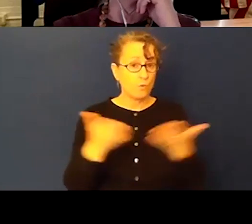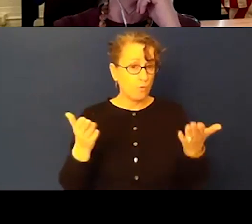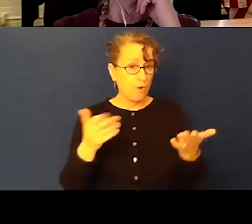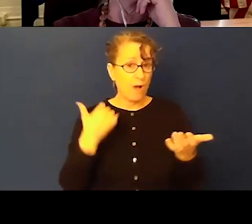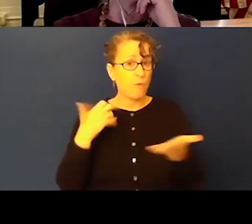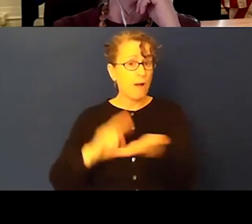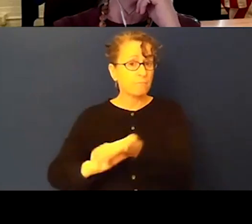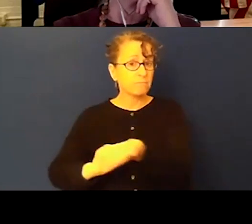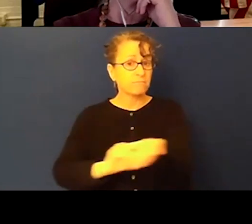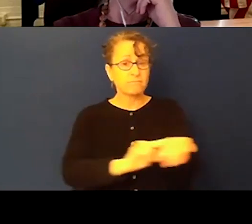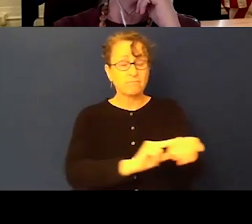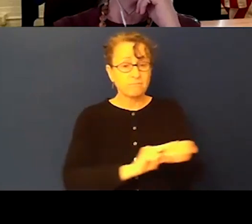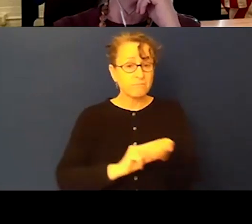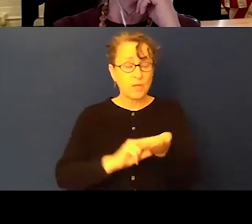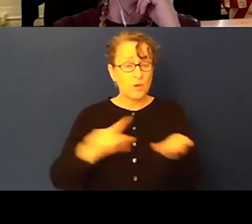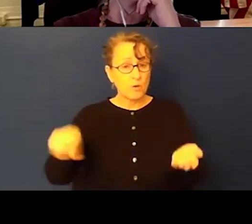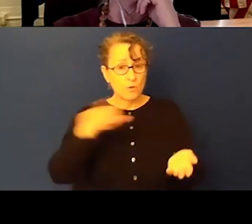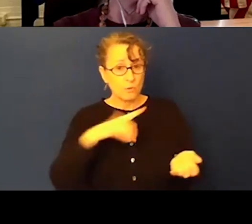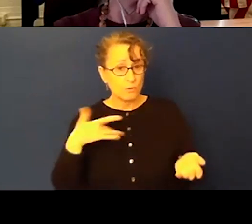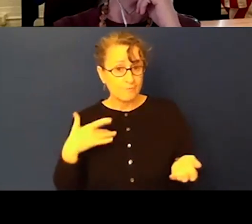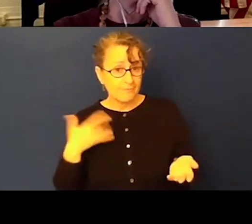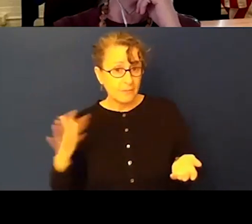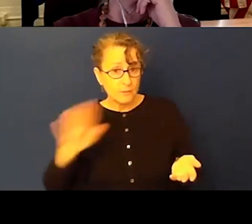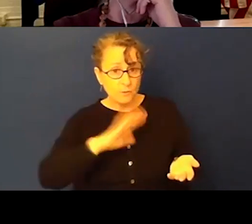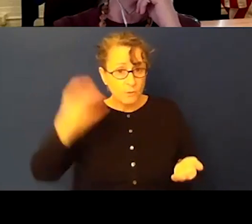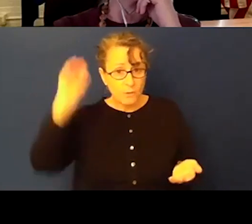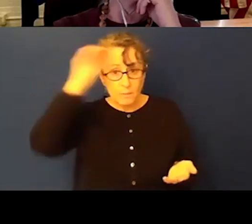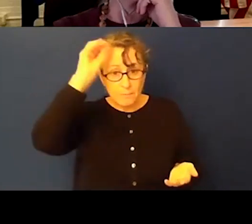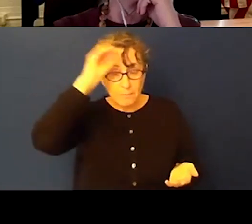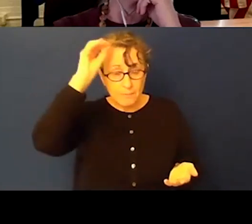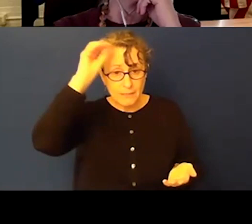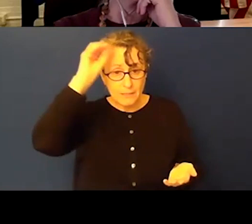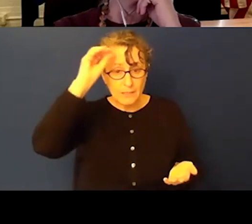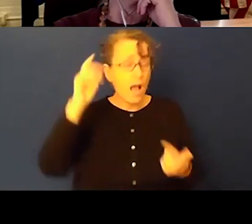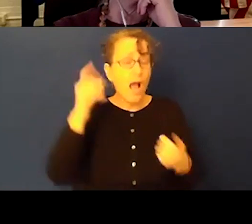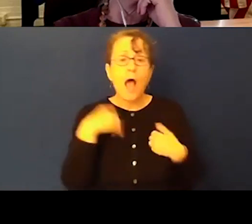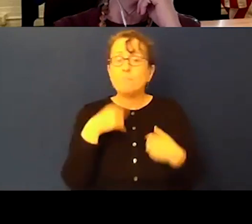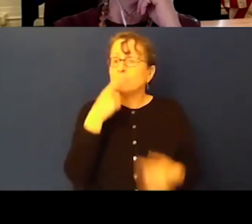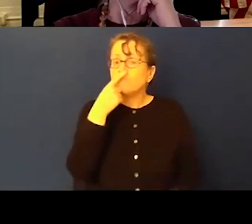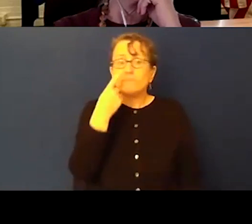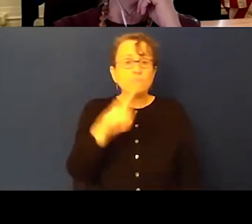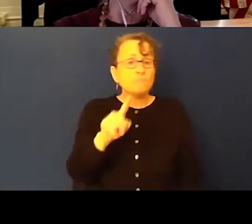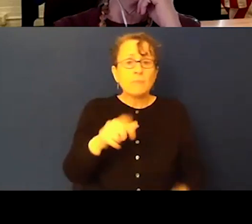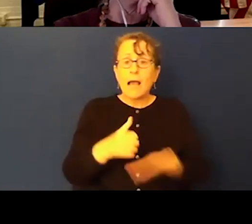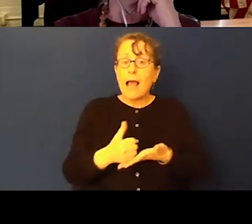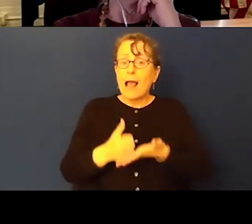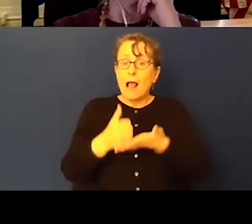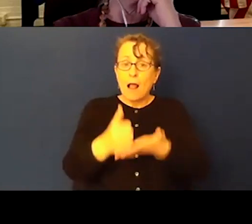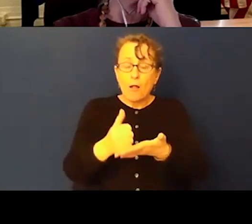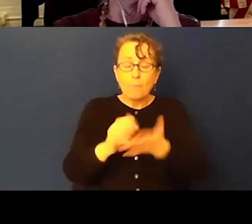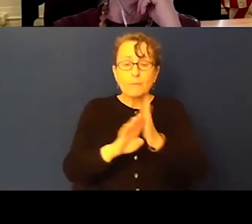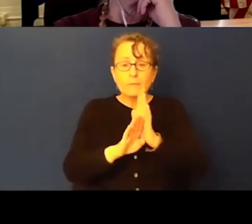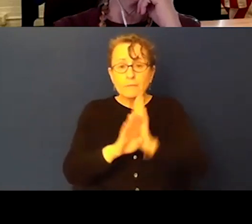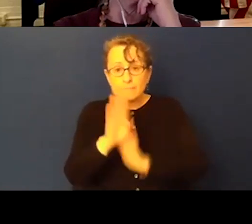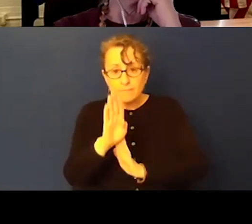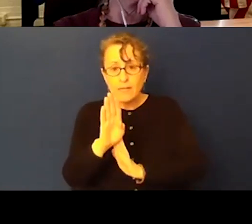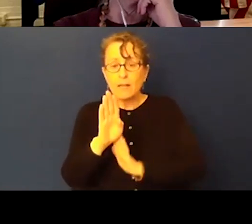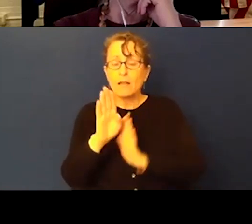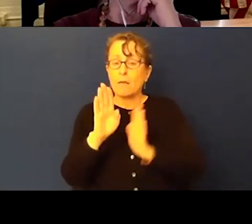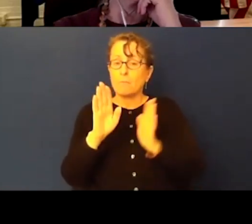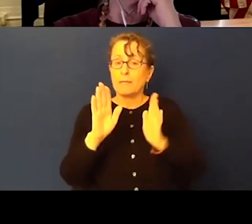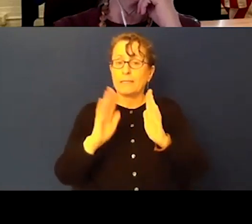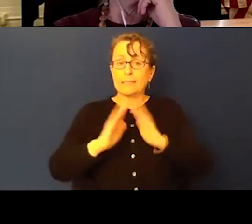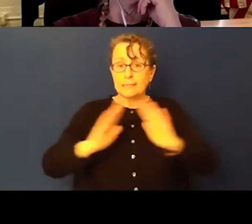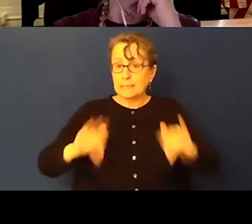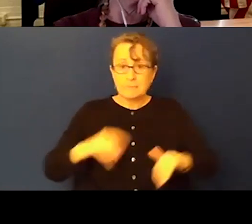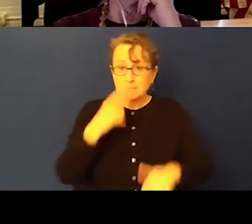if you do choose to impose some sort of a boundary, I'd be happy to participate in a conversation with you about how that, you know, what that might look like,